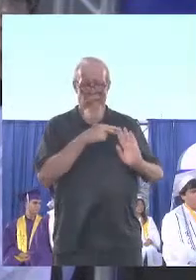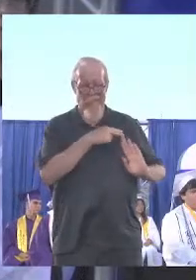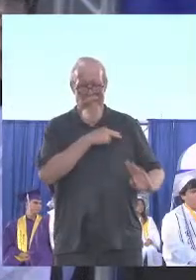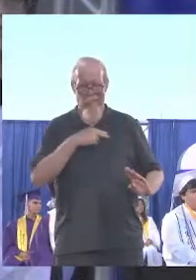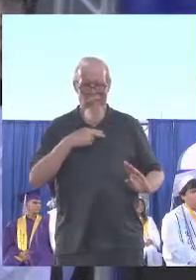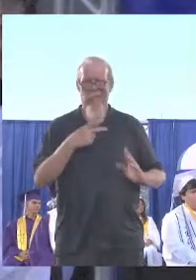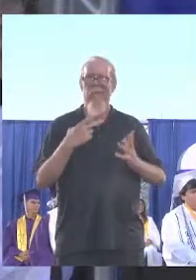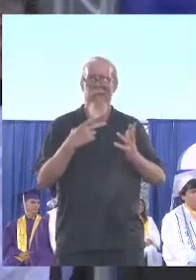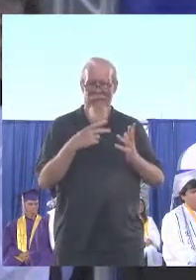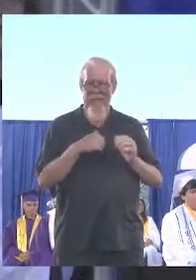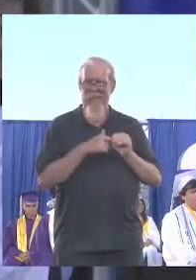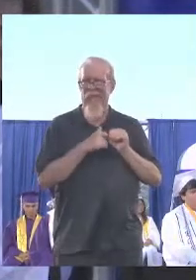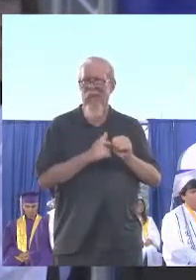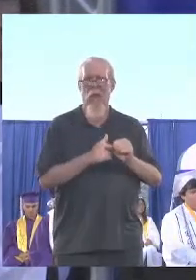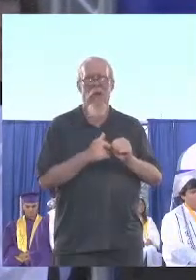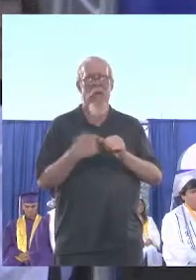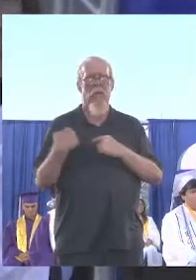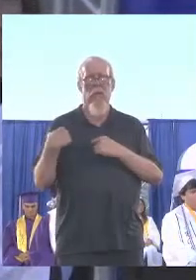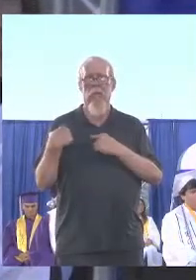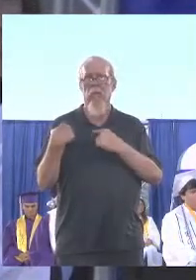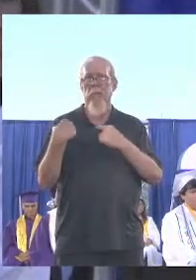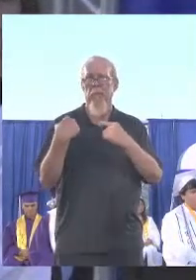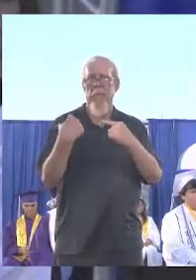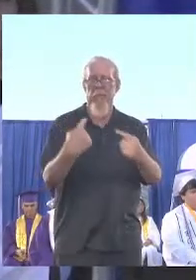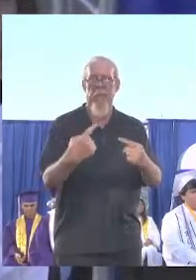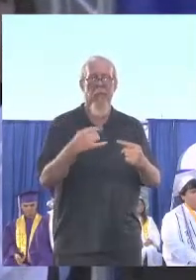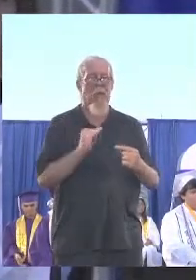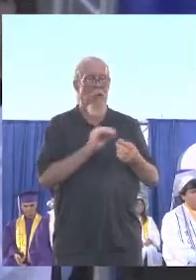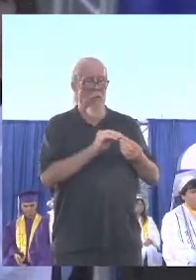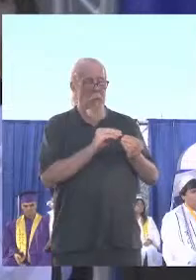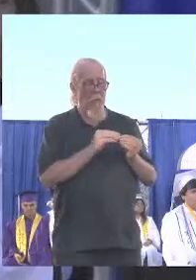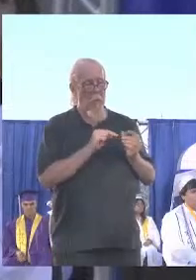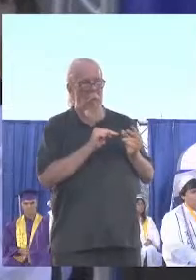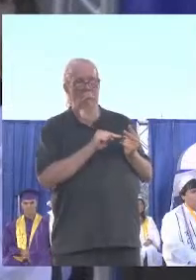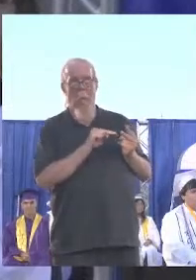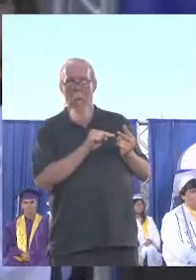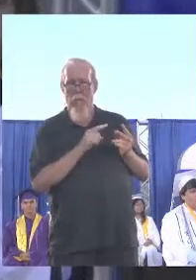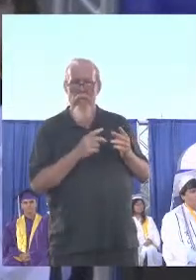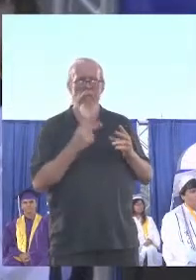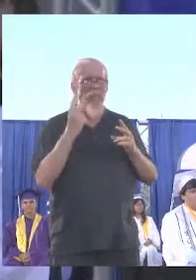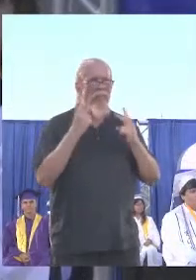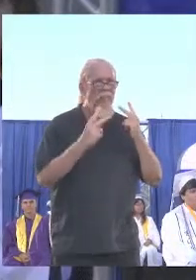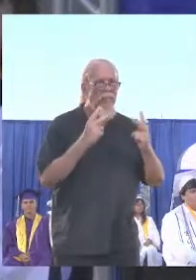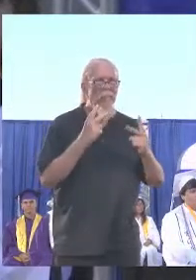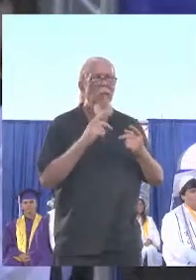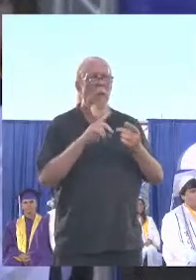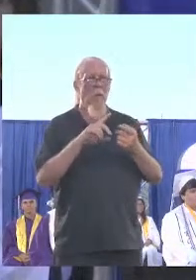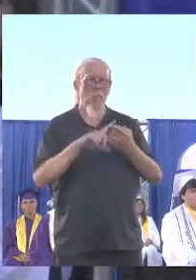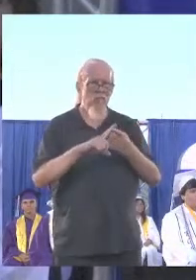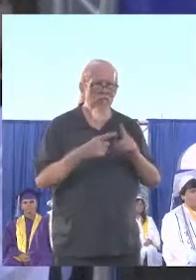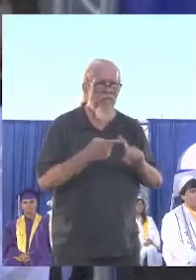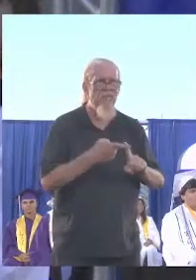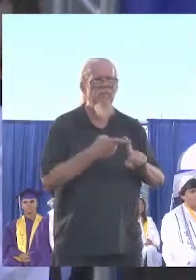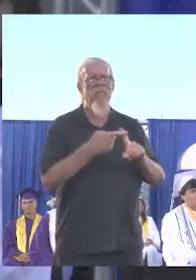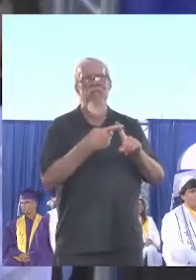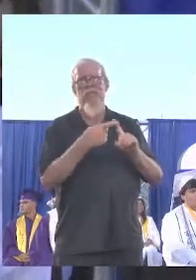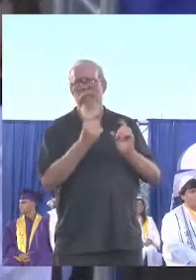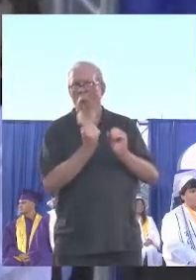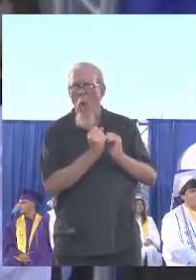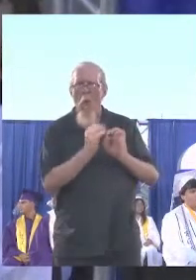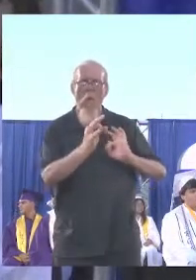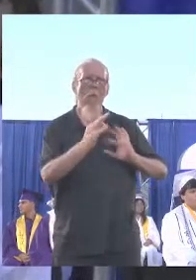life. Those numbers have watched us make friends and lose them. They've watched us succeed and fail. Those six numbers grew up with